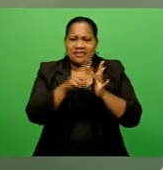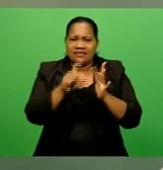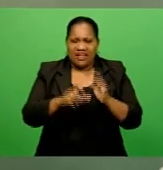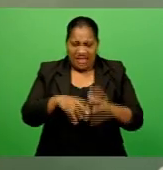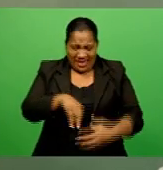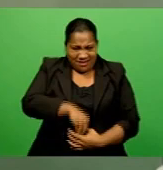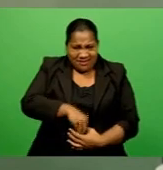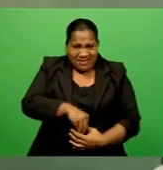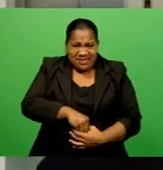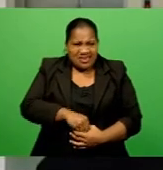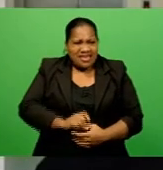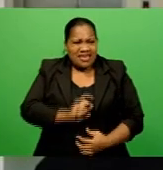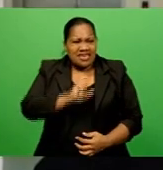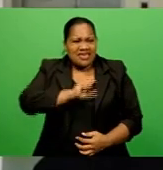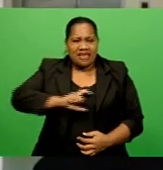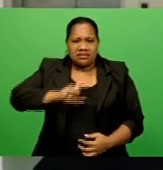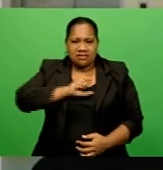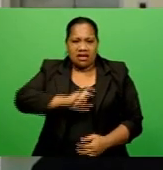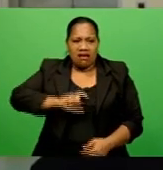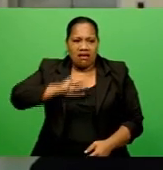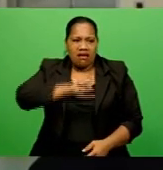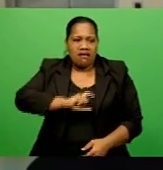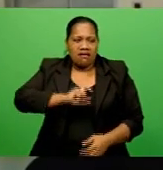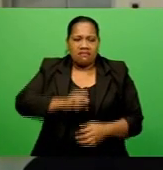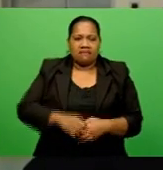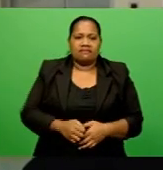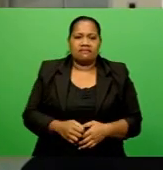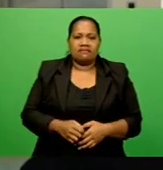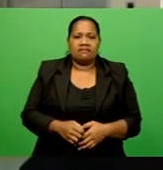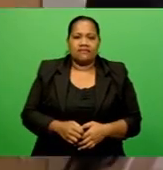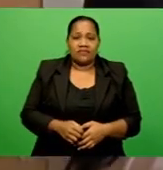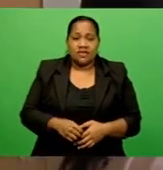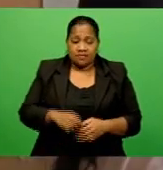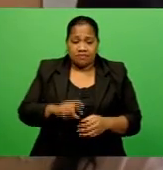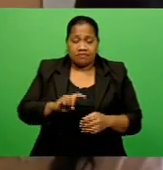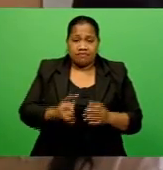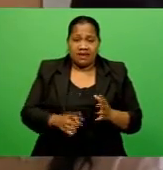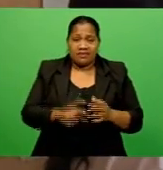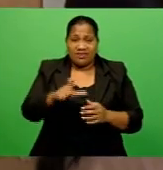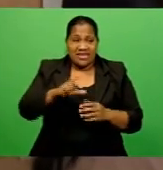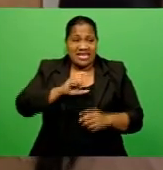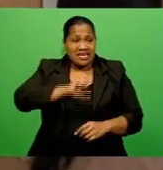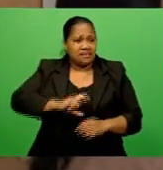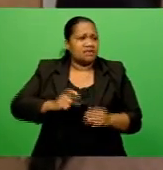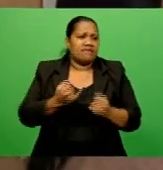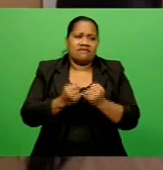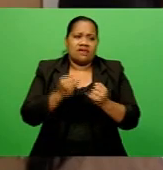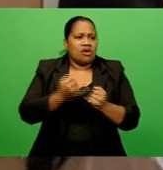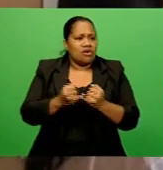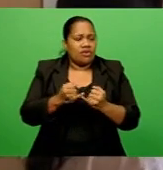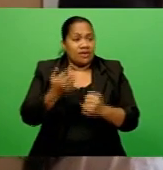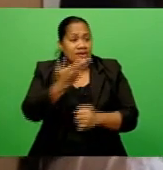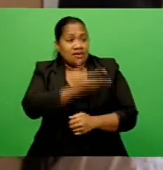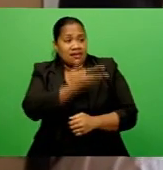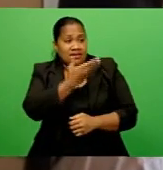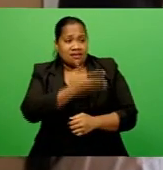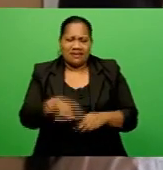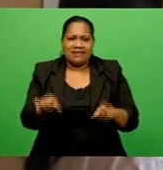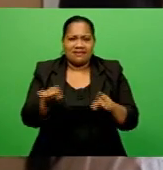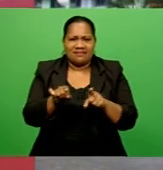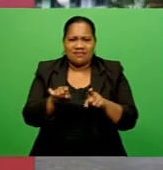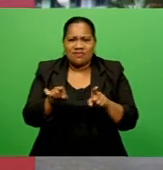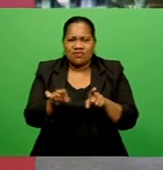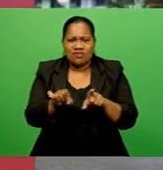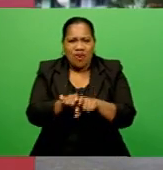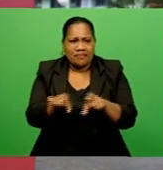cancers. Now, colon cancer is very common in the Western world. It's attributed to the dietary changes, but